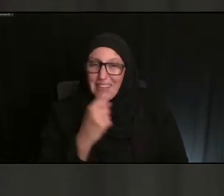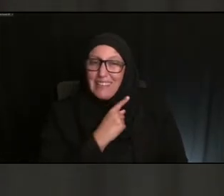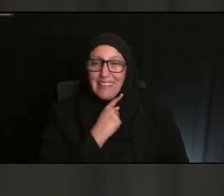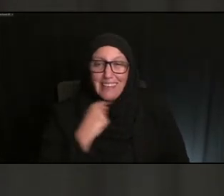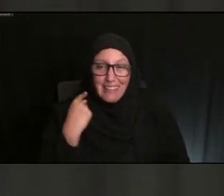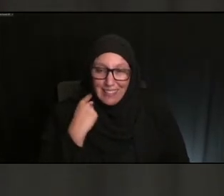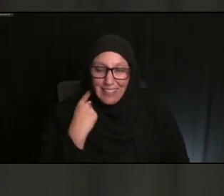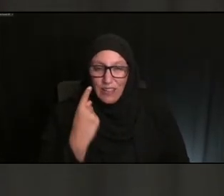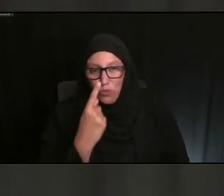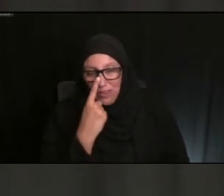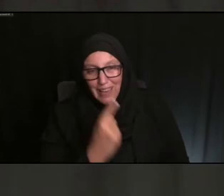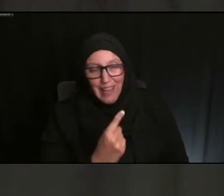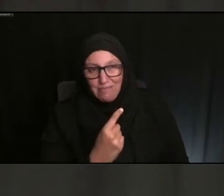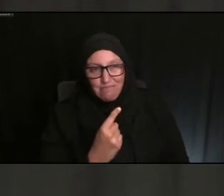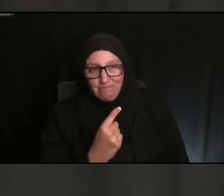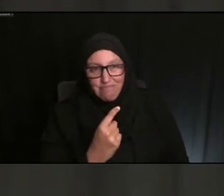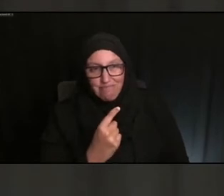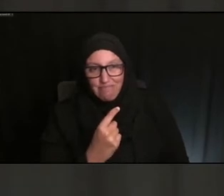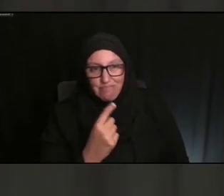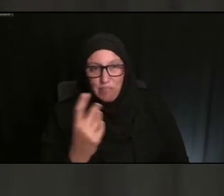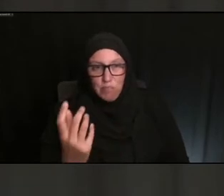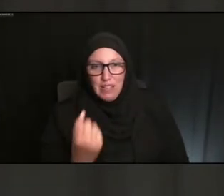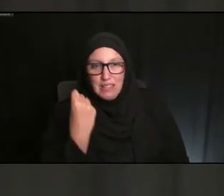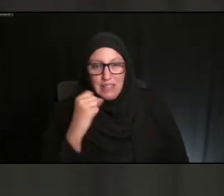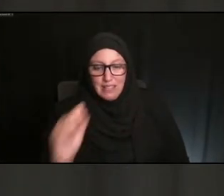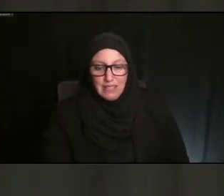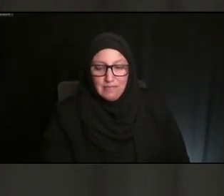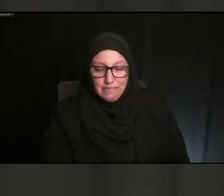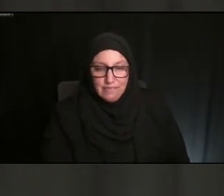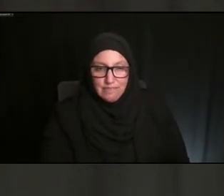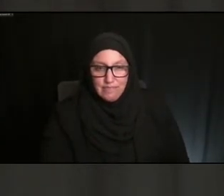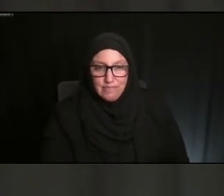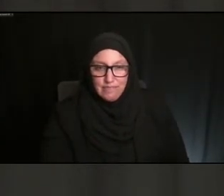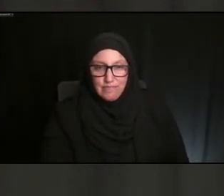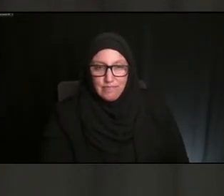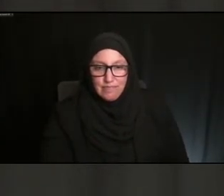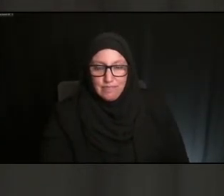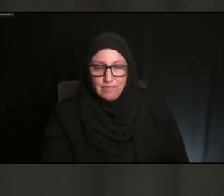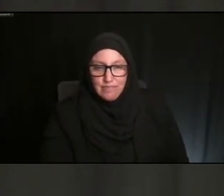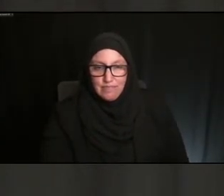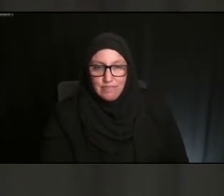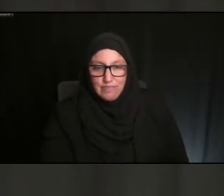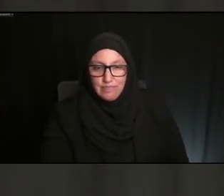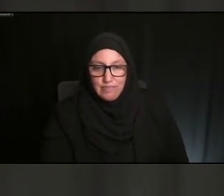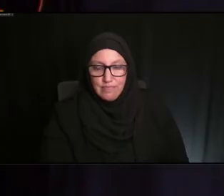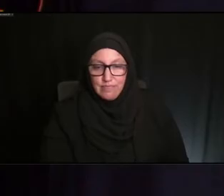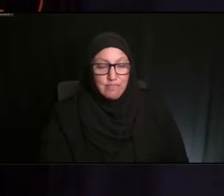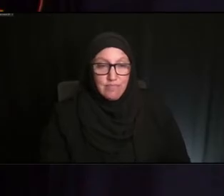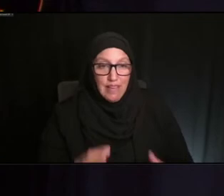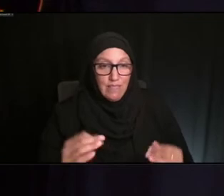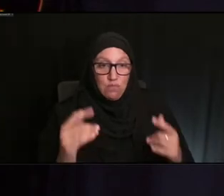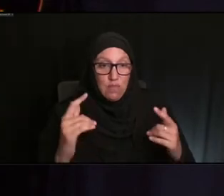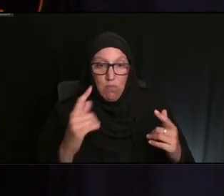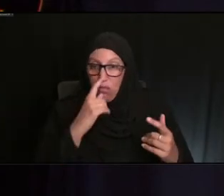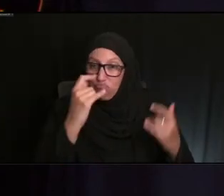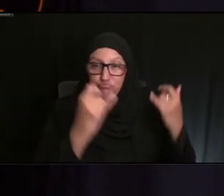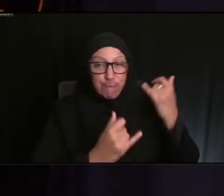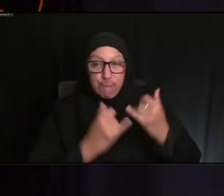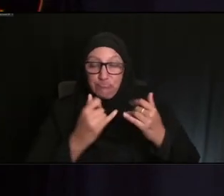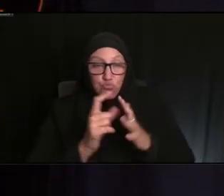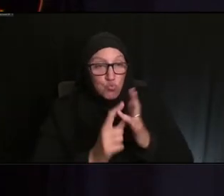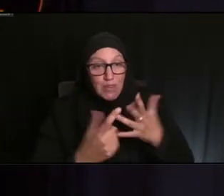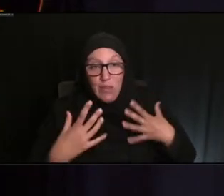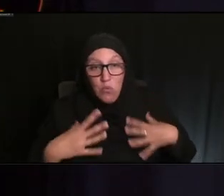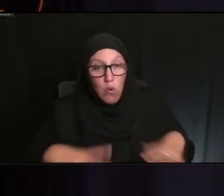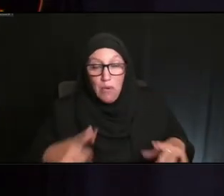But during that time, people have liberties because there's no more ruler above. And during that time,